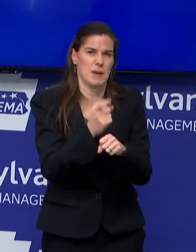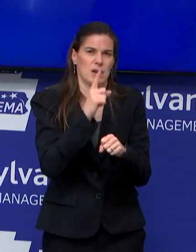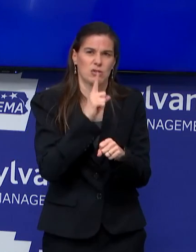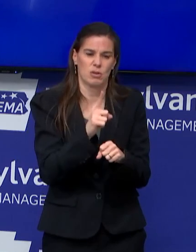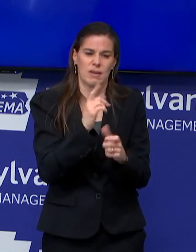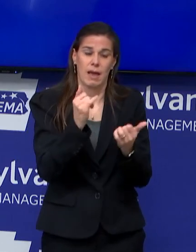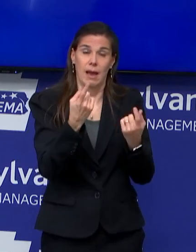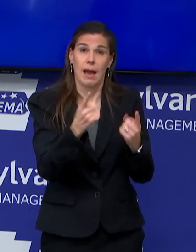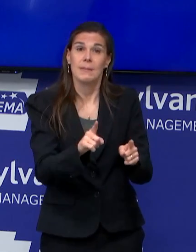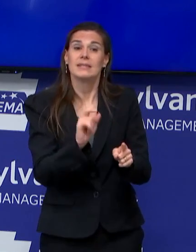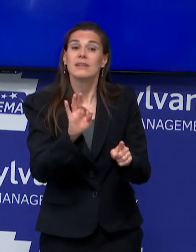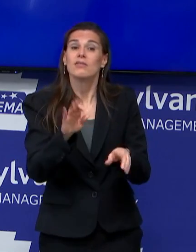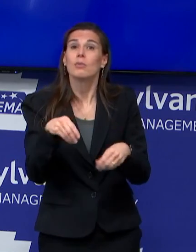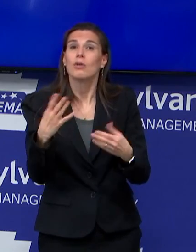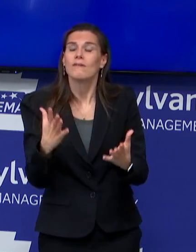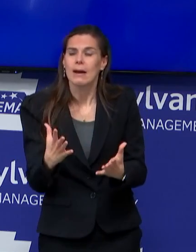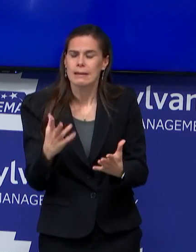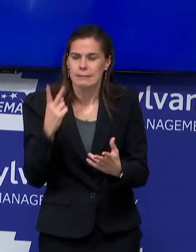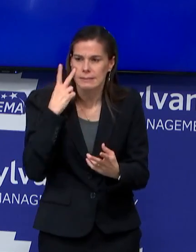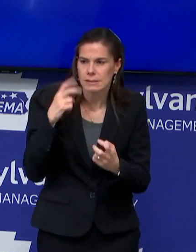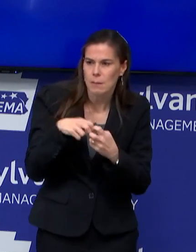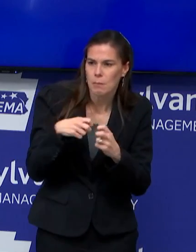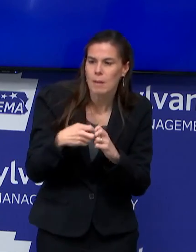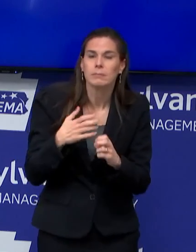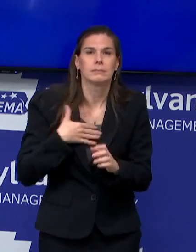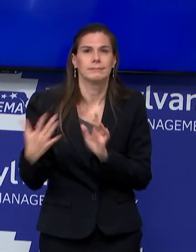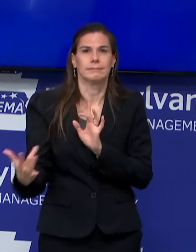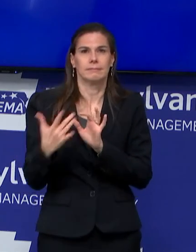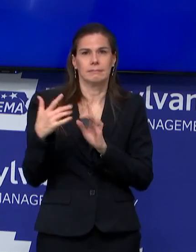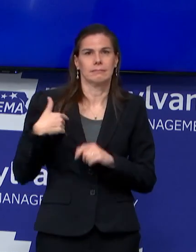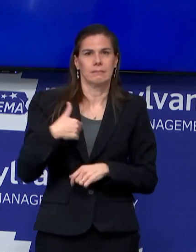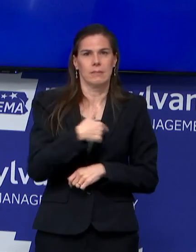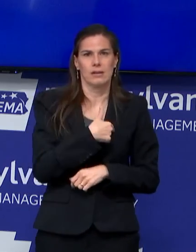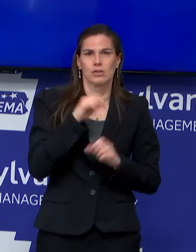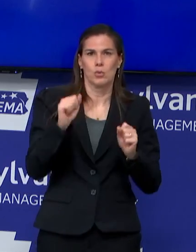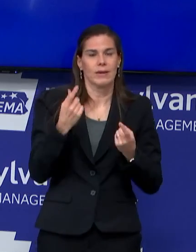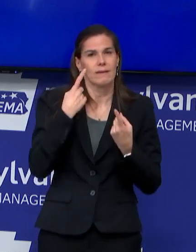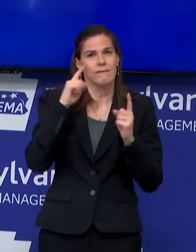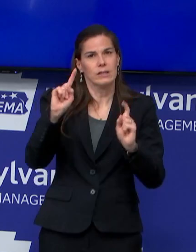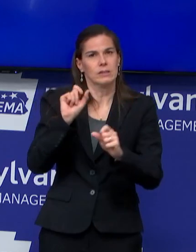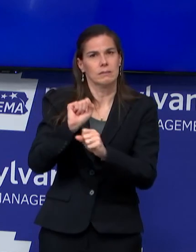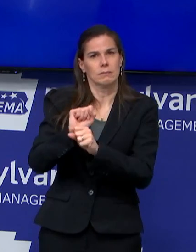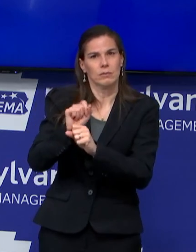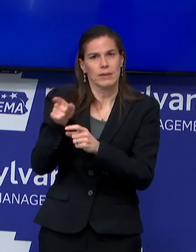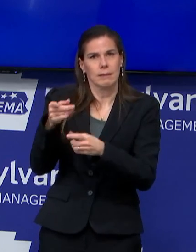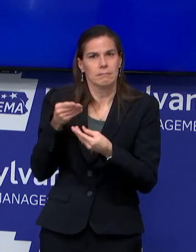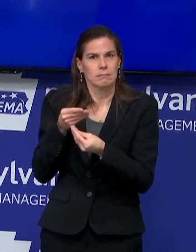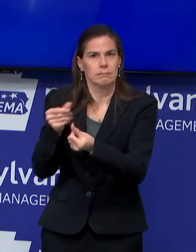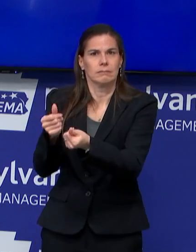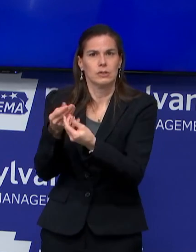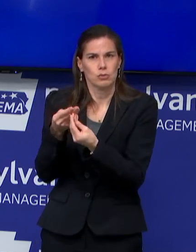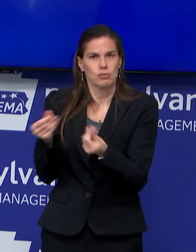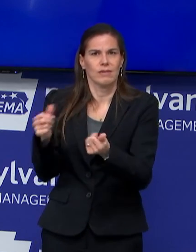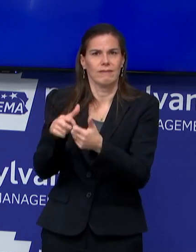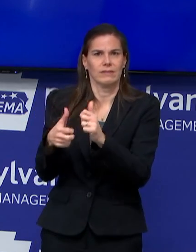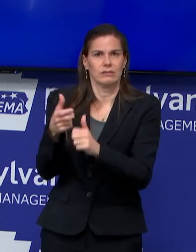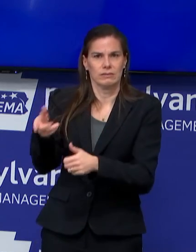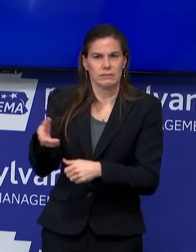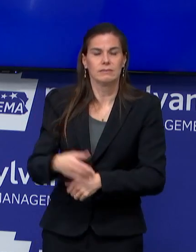specific issues with that, we encourage them to reach out to us so that we can work really efficiently and effectively with them on those issues.